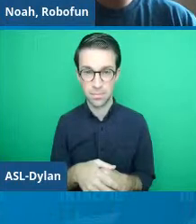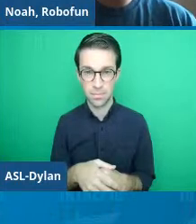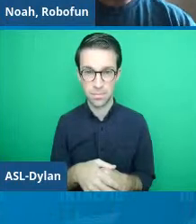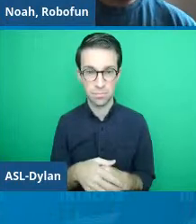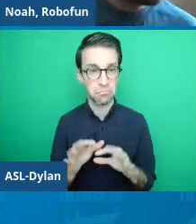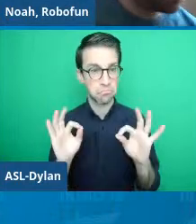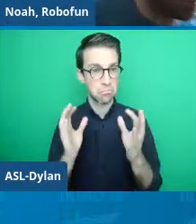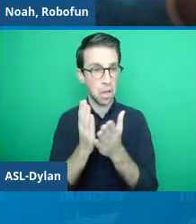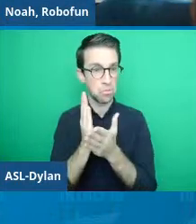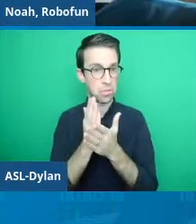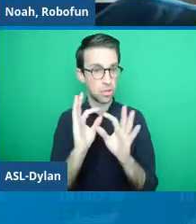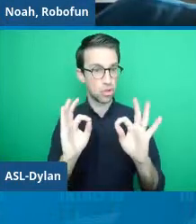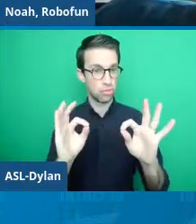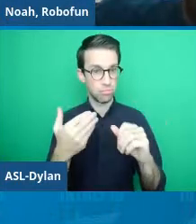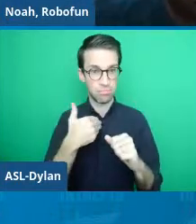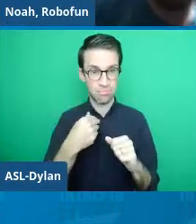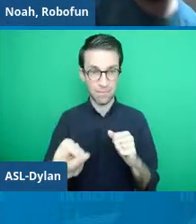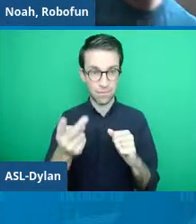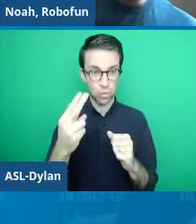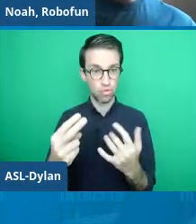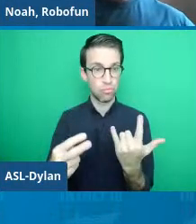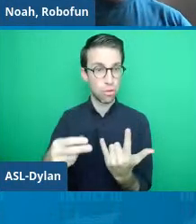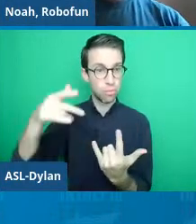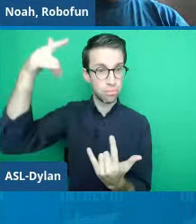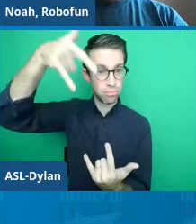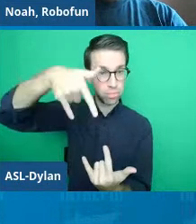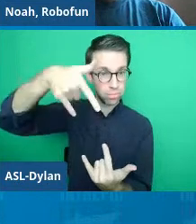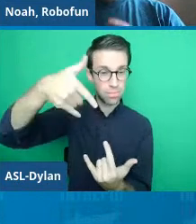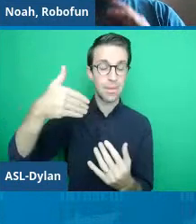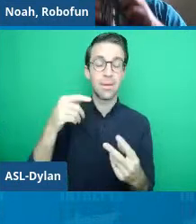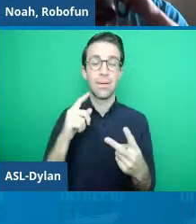All right, great. I've got my two ships, got my background.